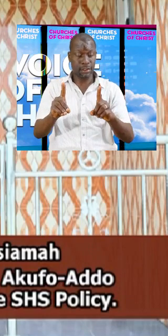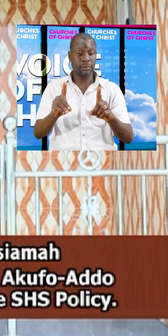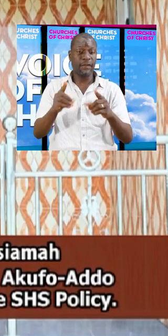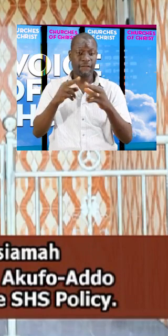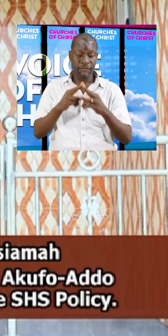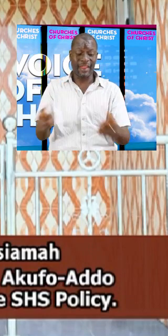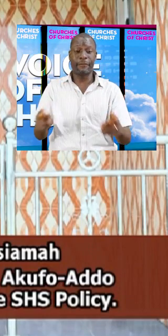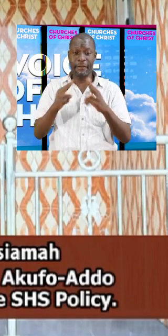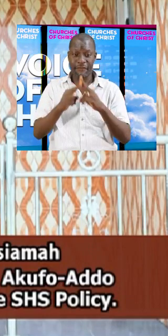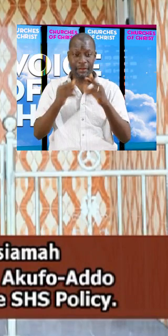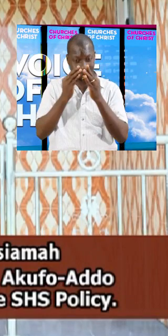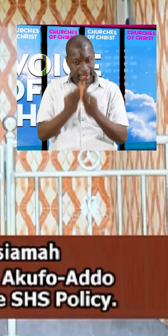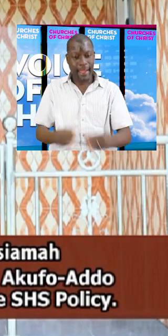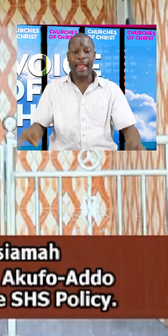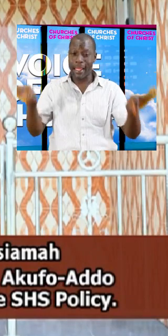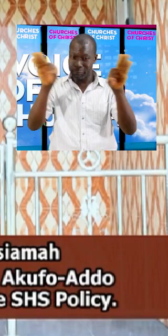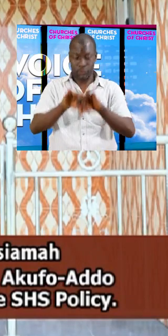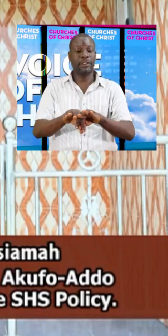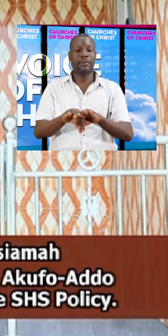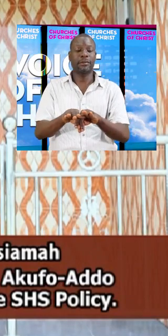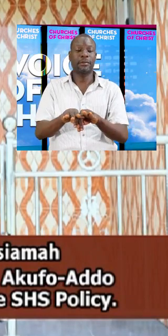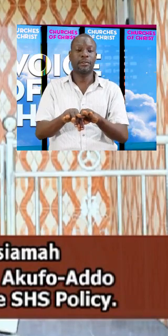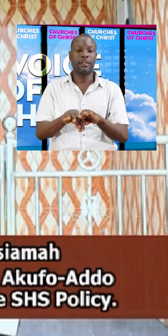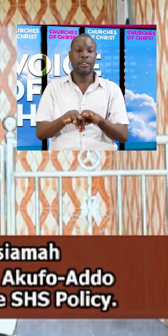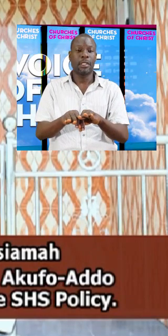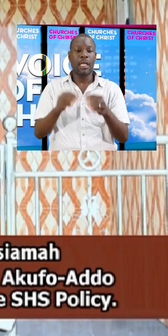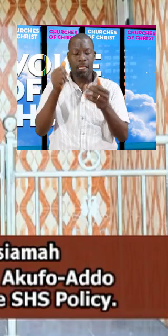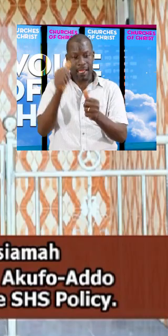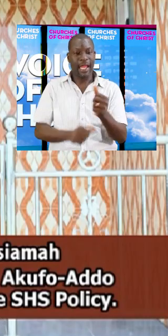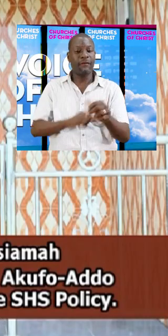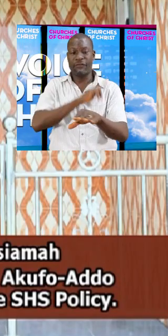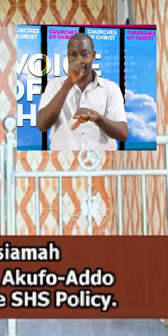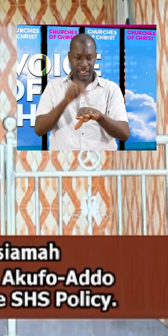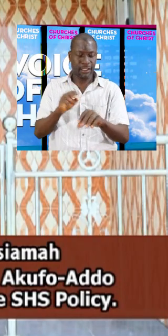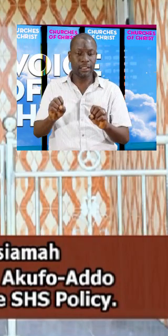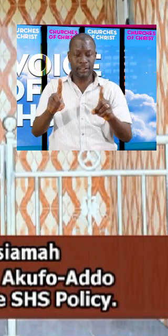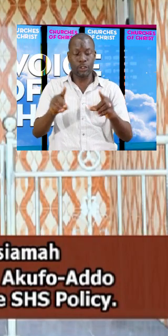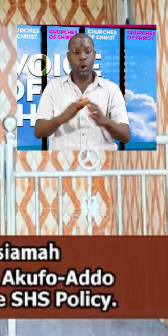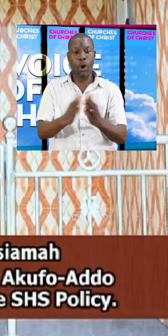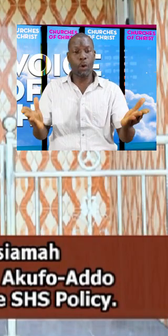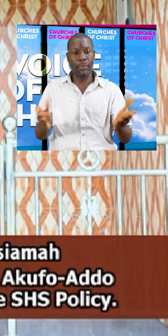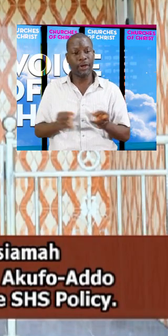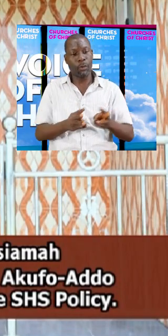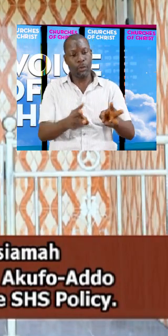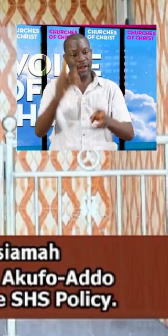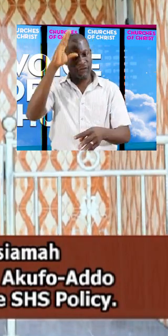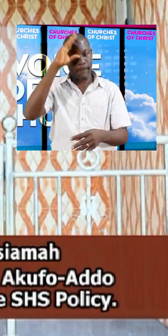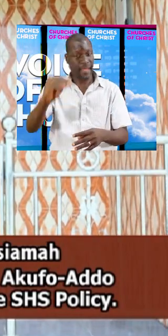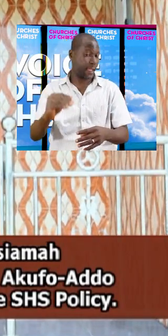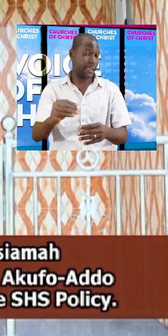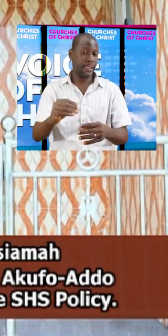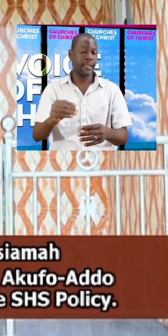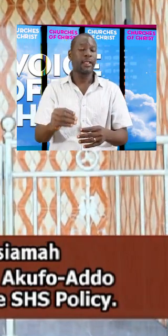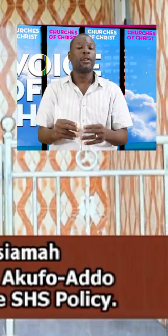eya de a edimu education ana ebie kwan edima enipa And